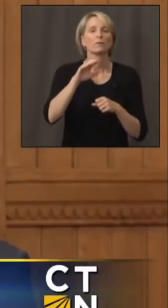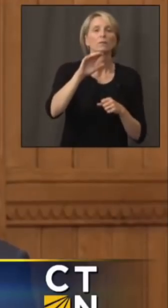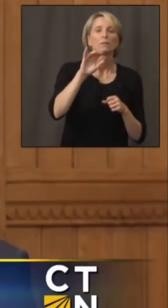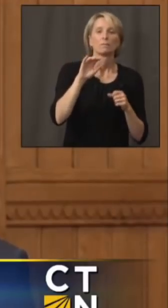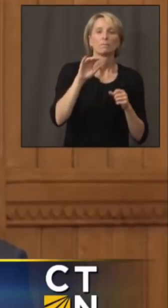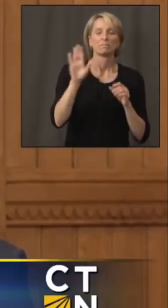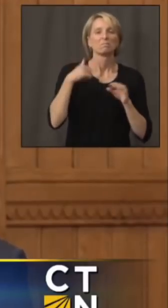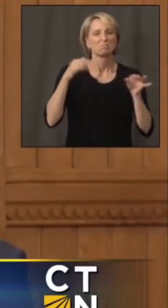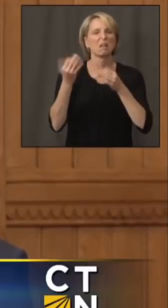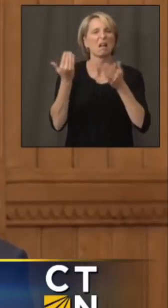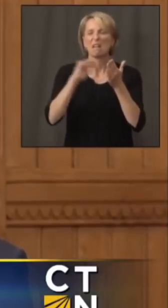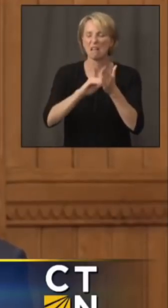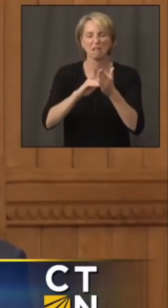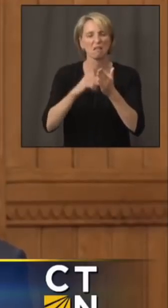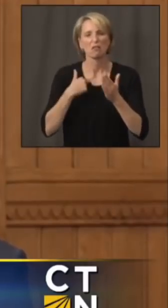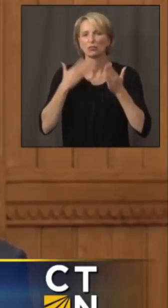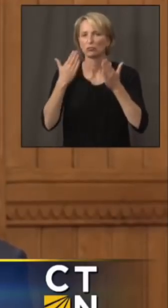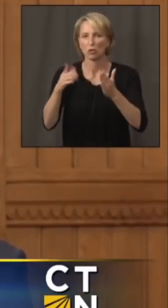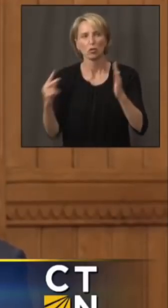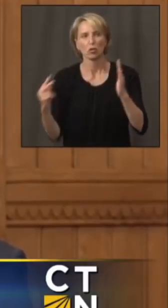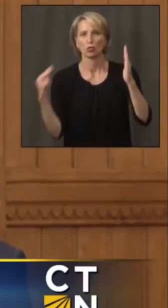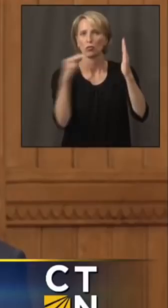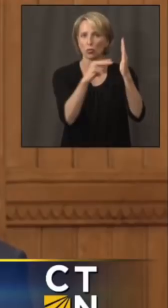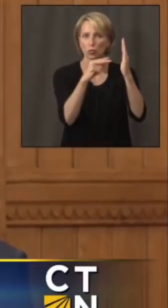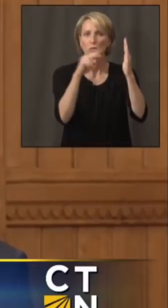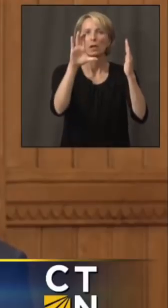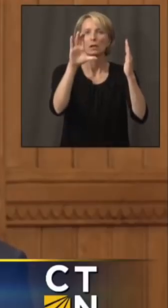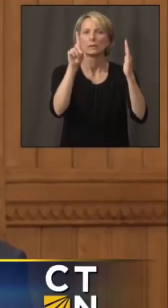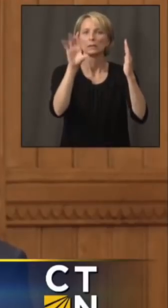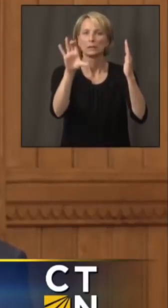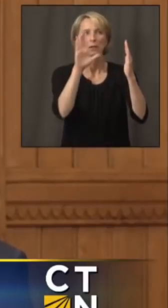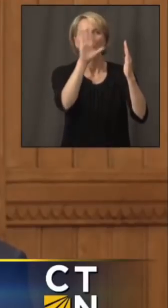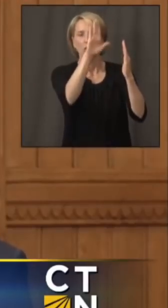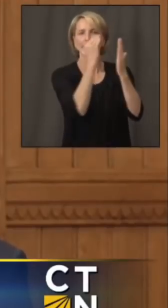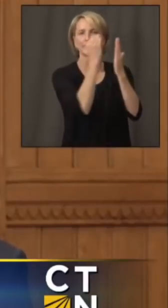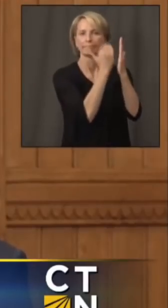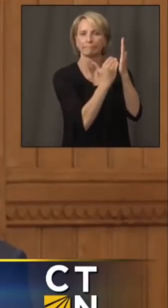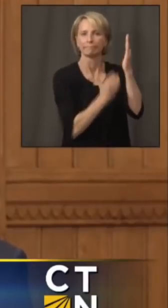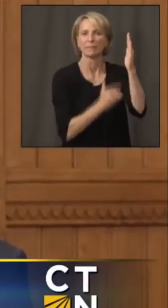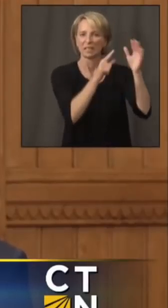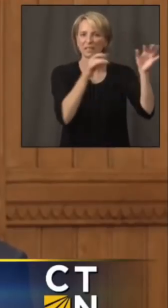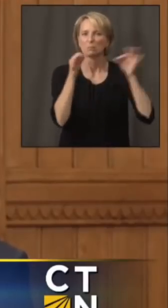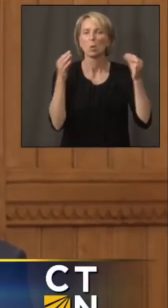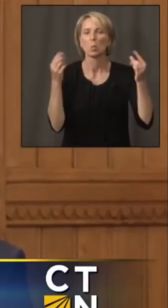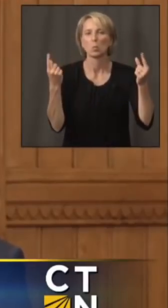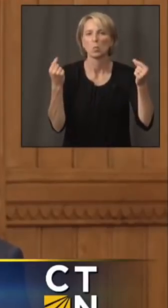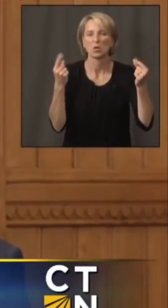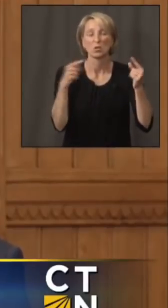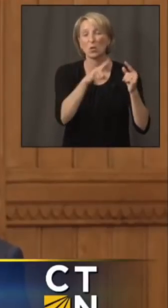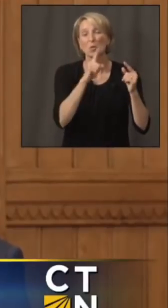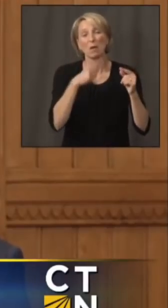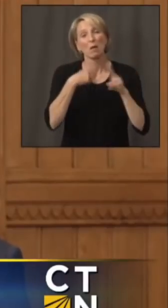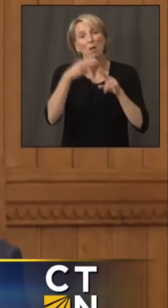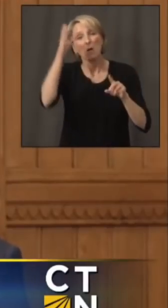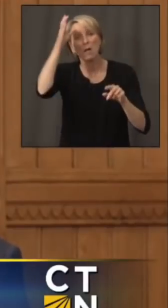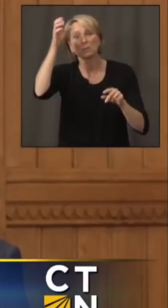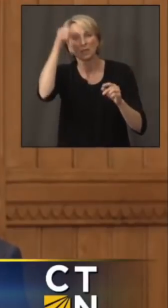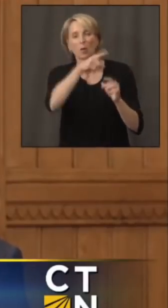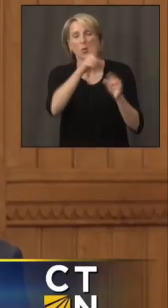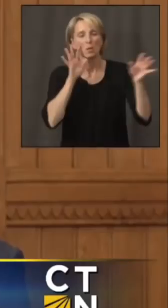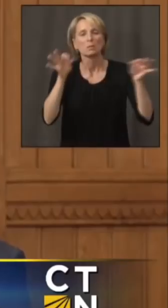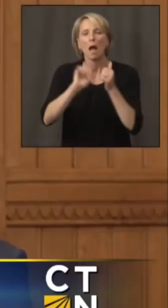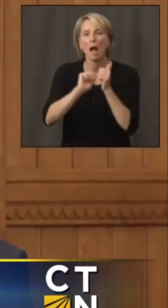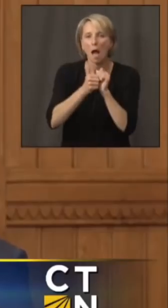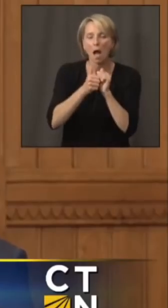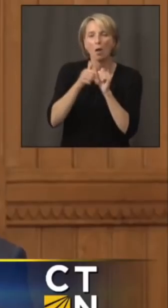of the things that you would expect. When you read it, it reads a lot like common sense with a sick child, the things you need to do to keep them safe and keep the rest of the family safe at the same